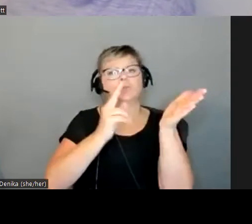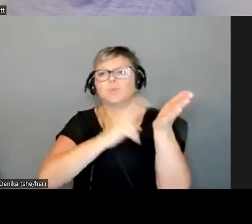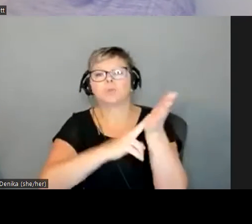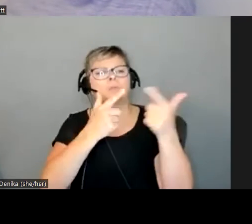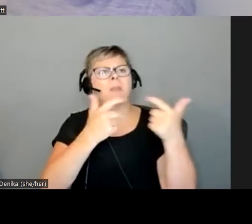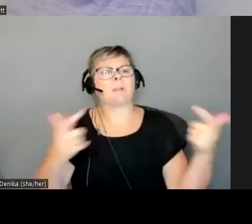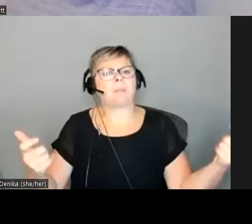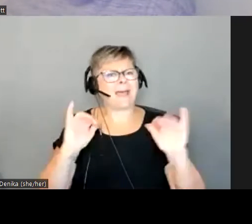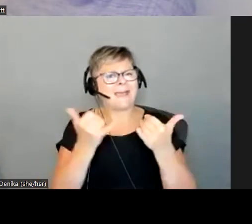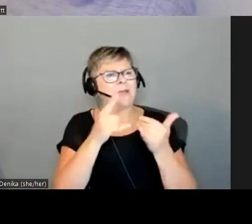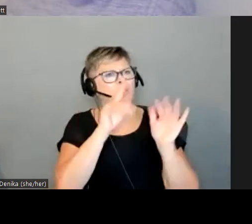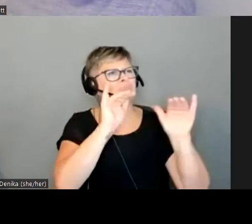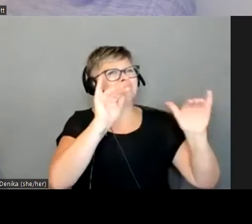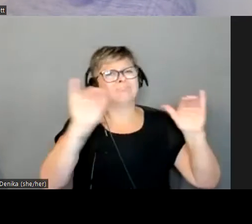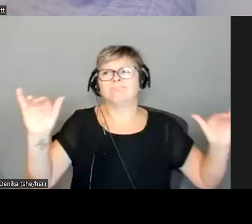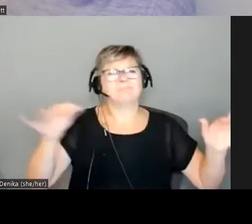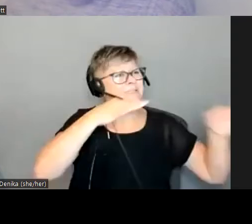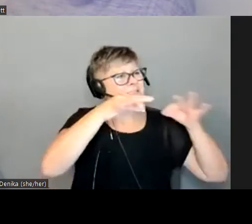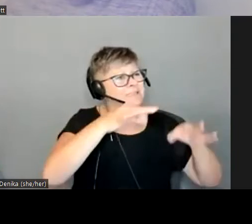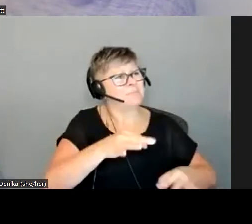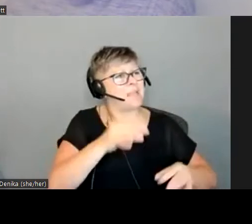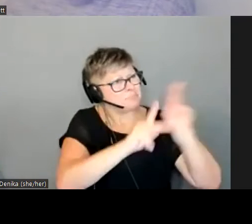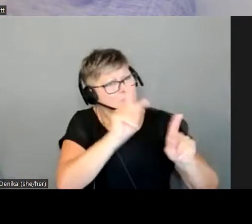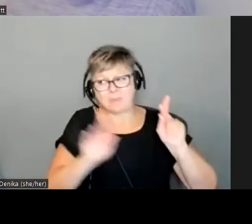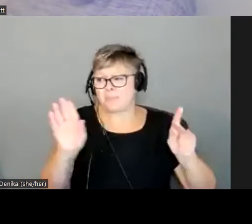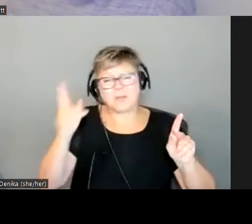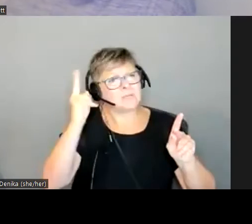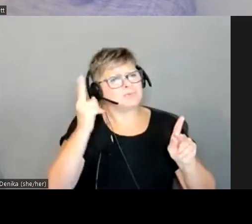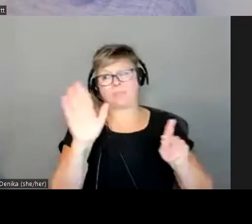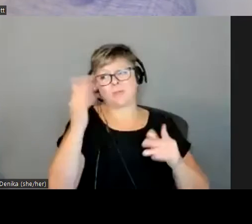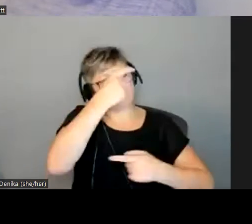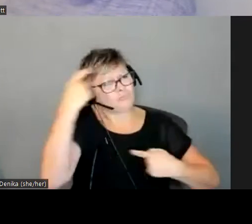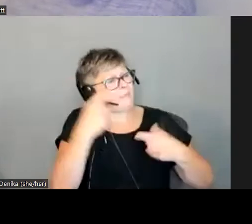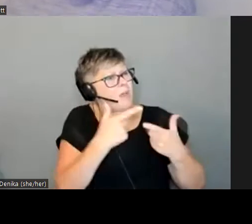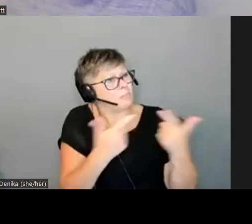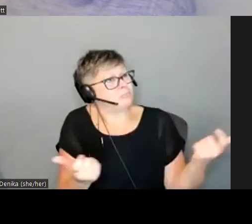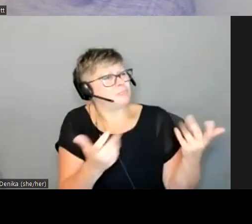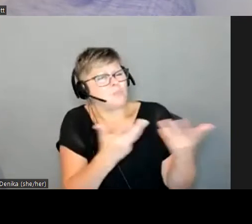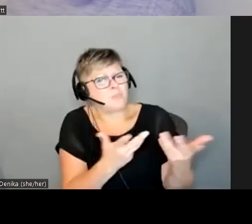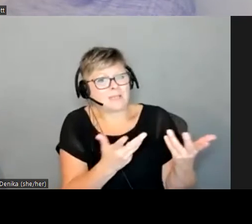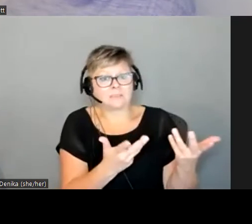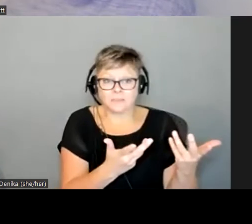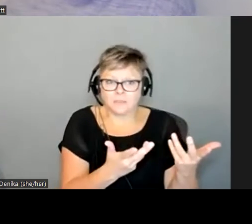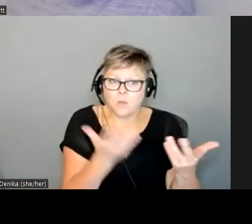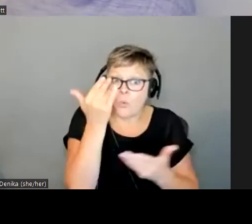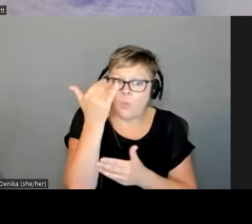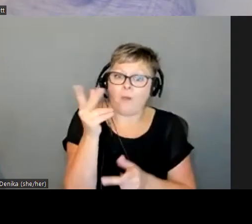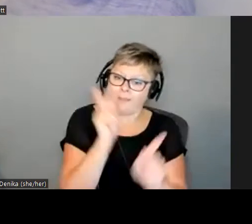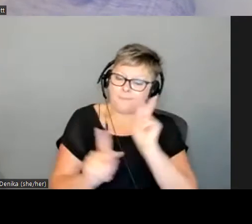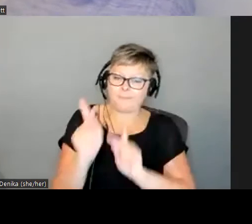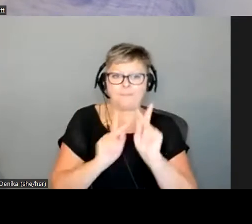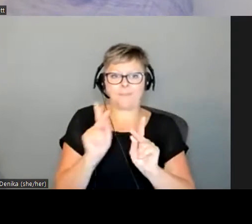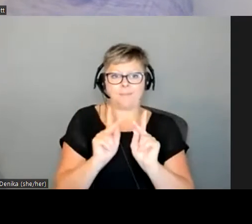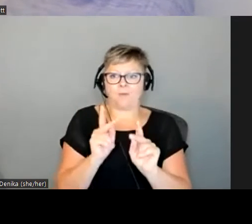to have a better idea of what people may have gone through in terms of the trauma over history, maybe why people are making decisions because